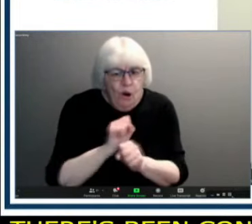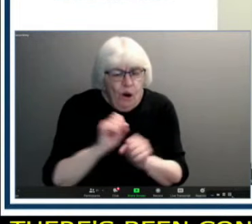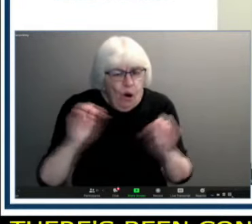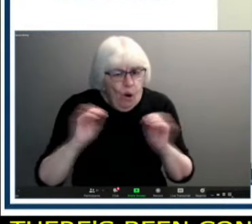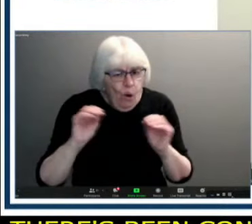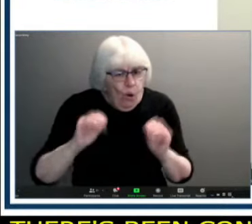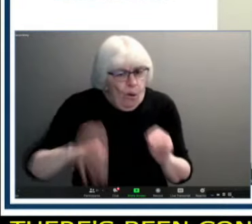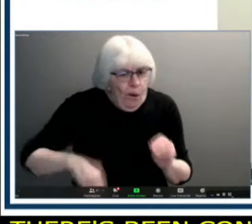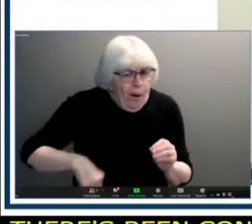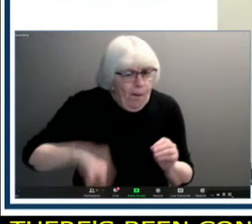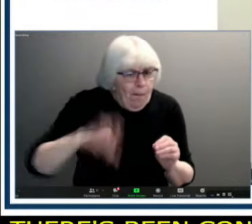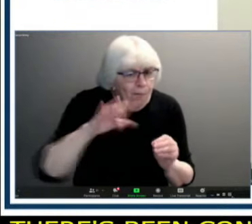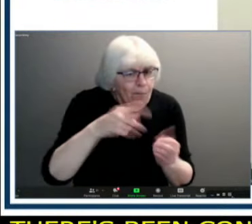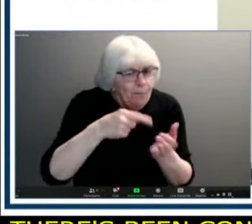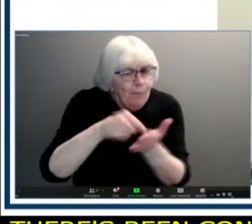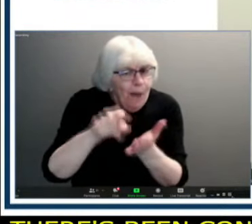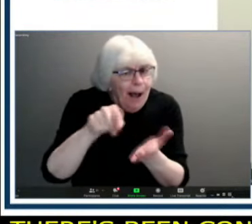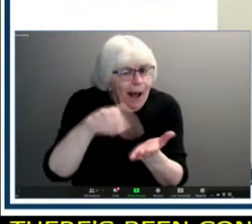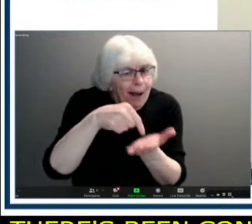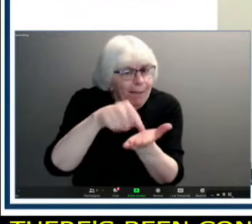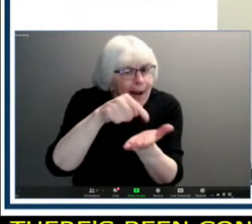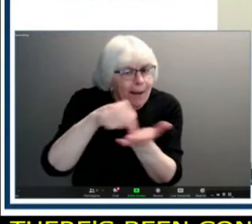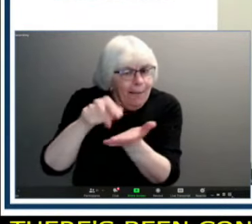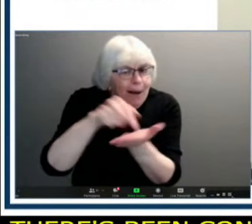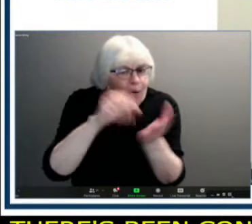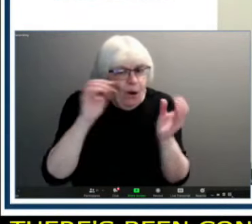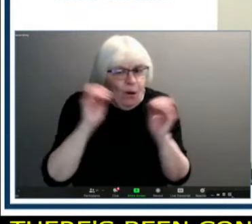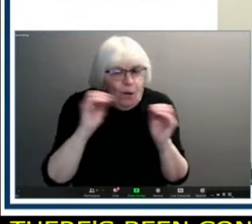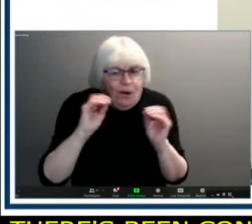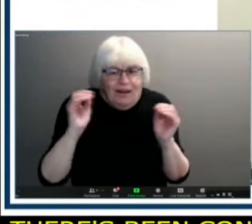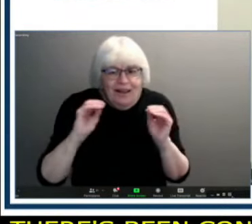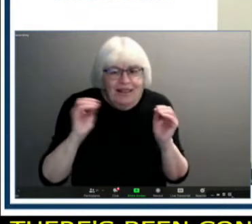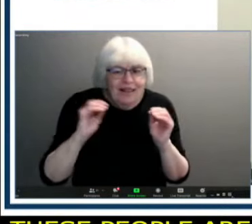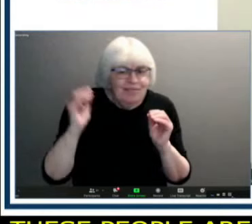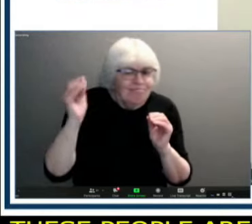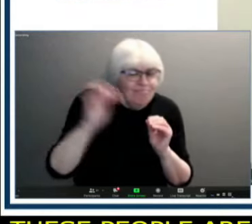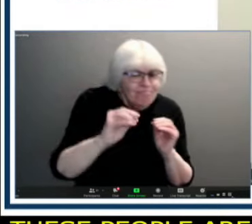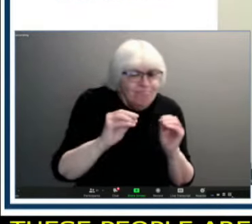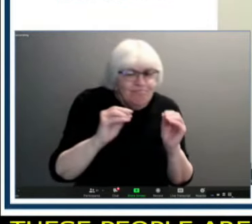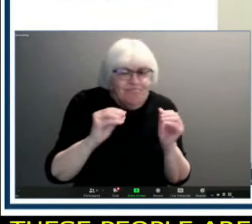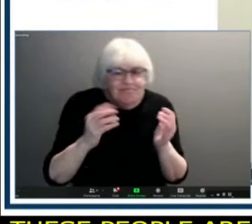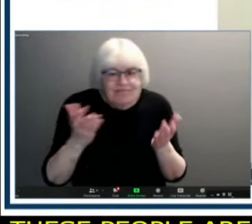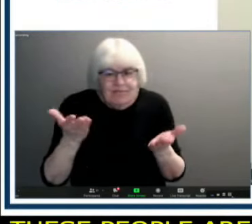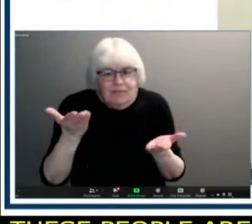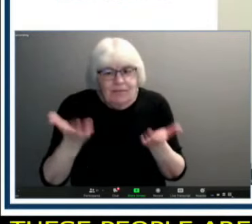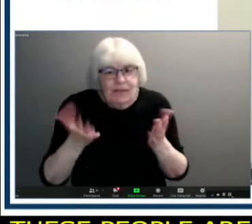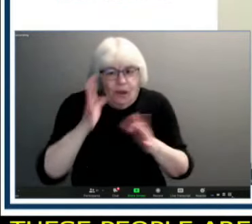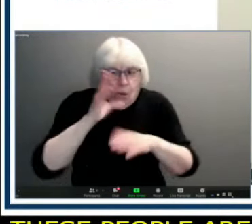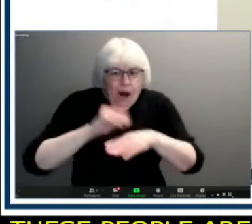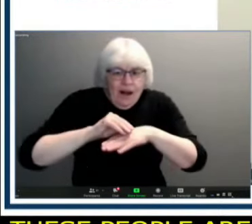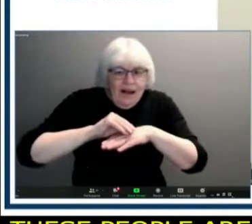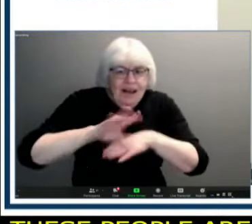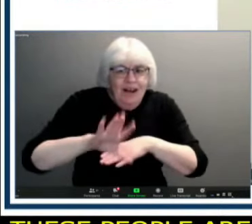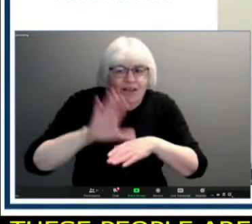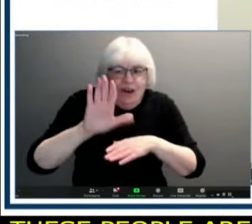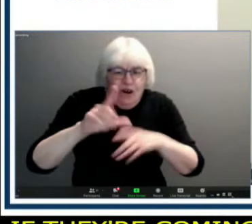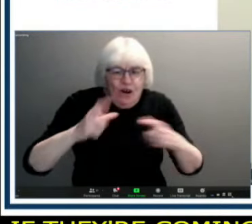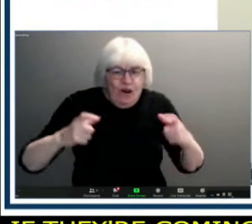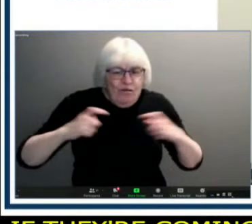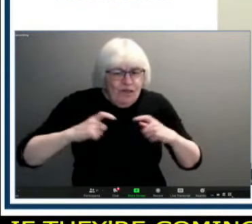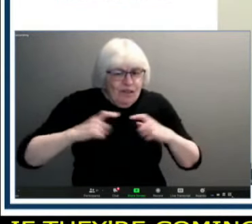that their retirement benefits might be affected. They're worried about those sort of